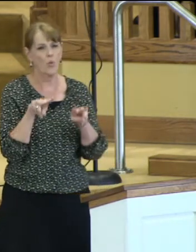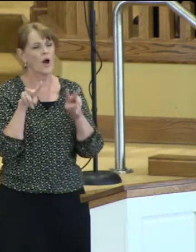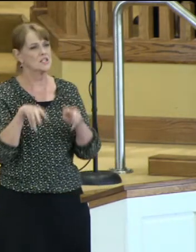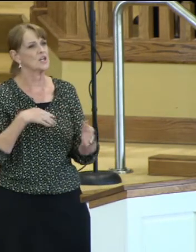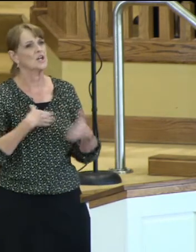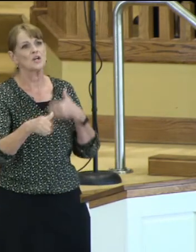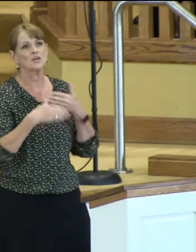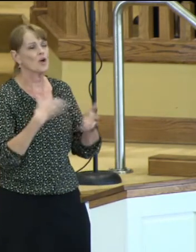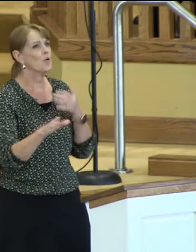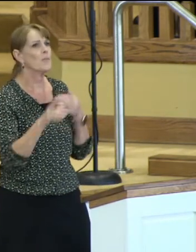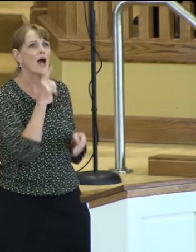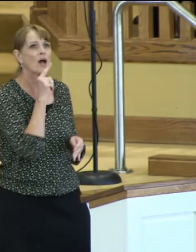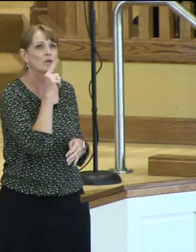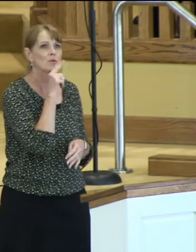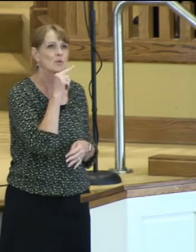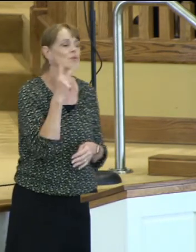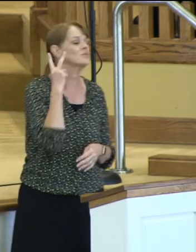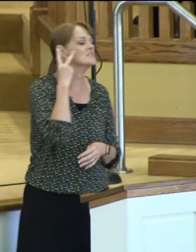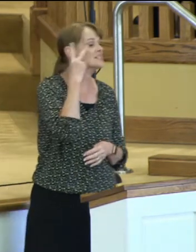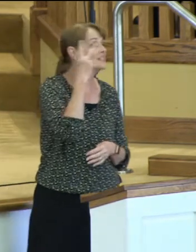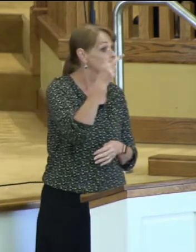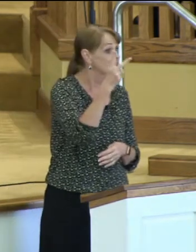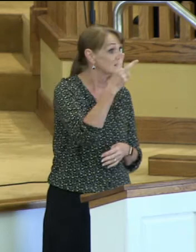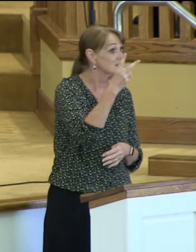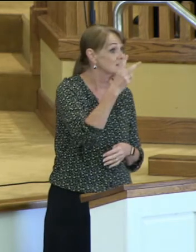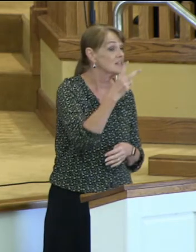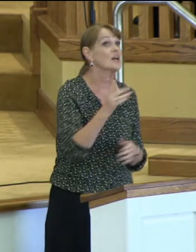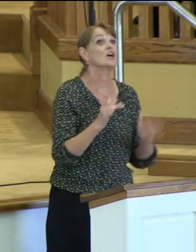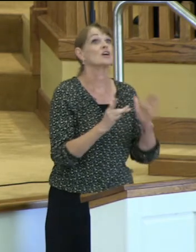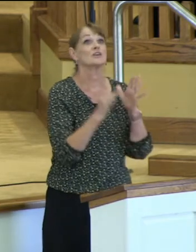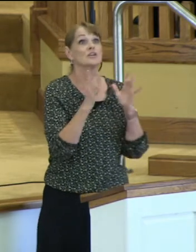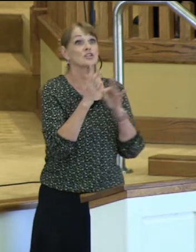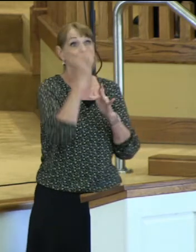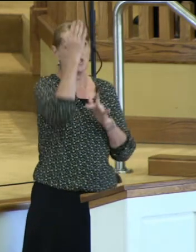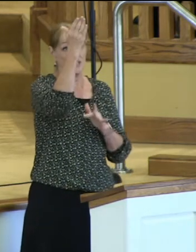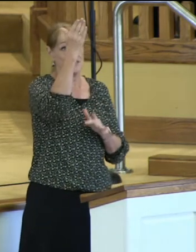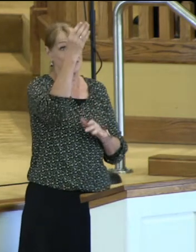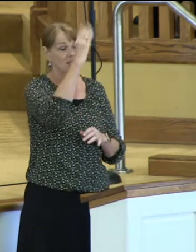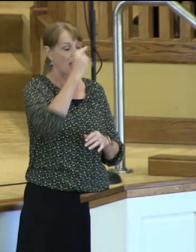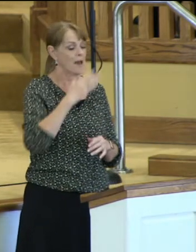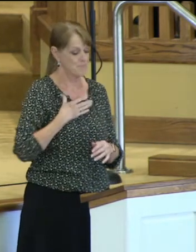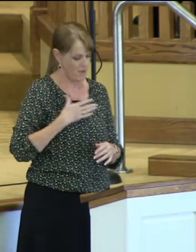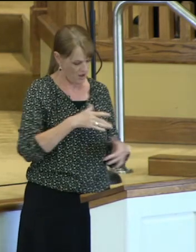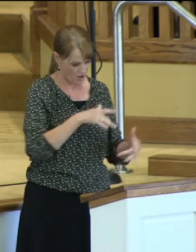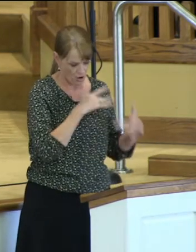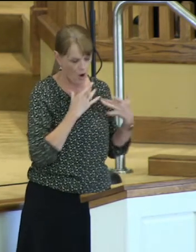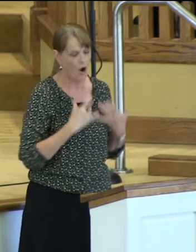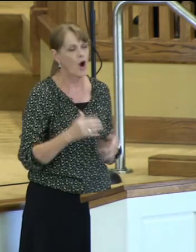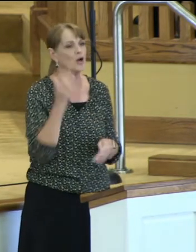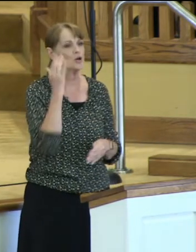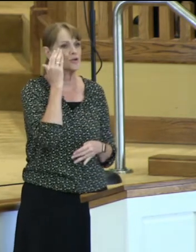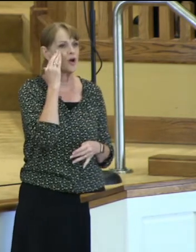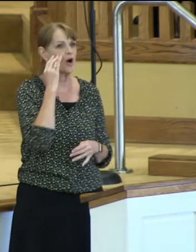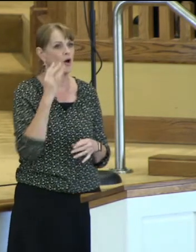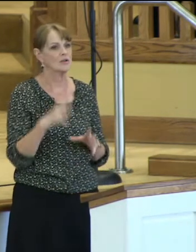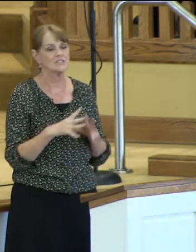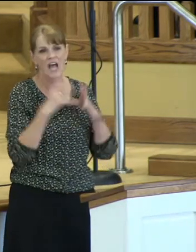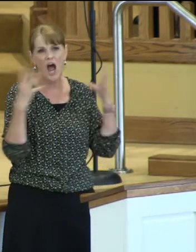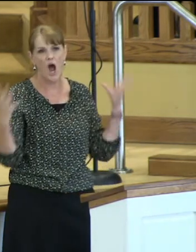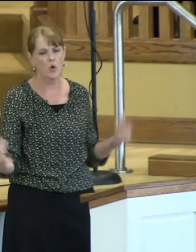no matter who sees, Jesus in my heart knows how wrong that would